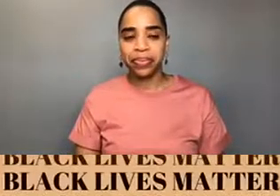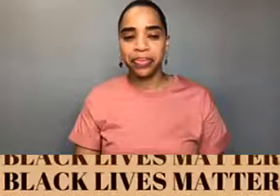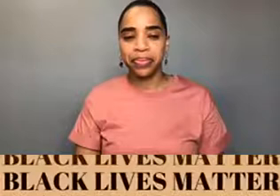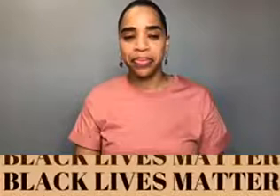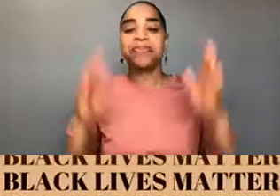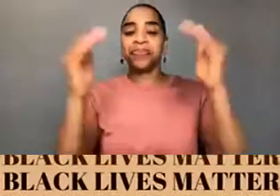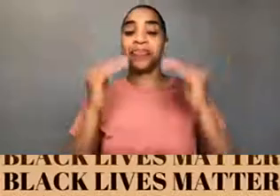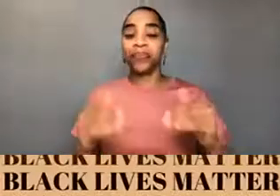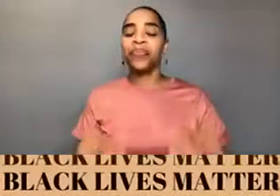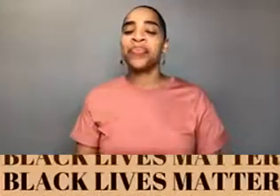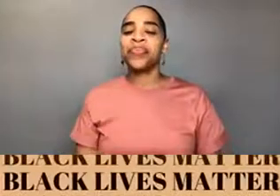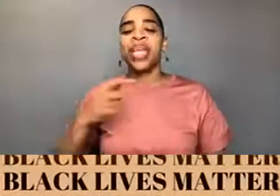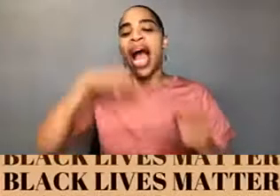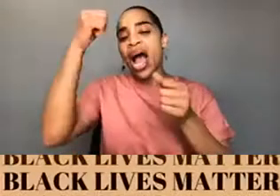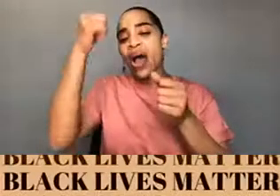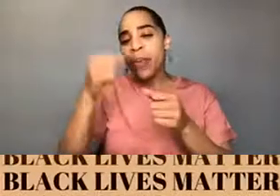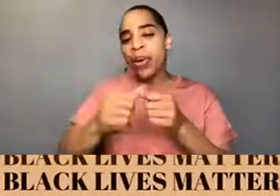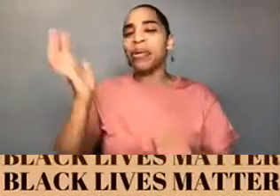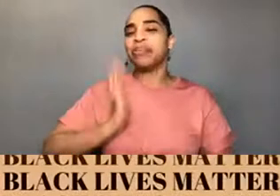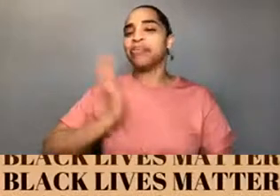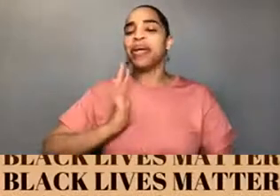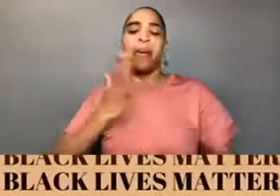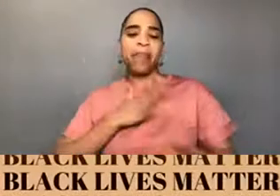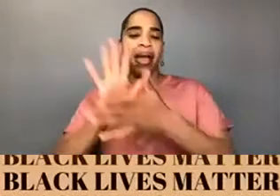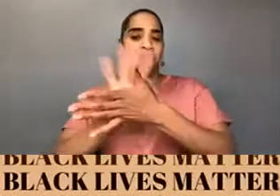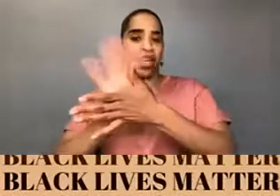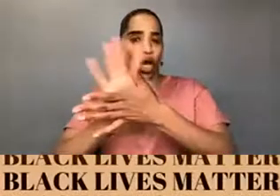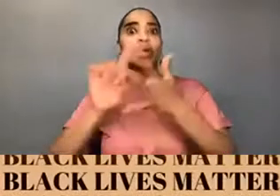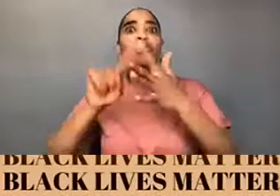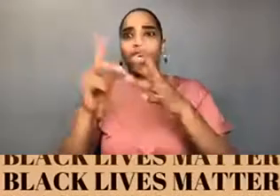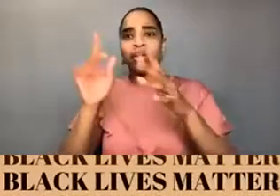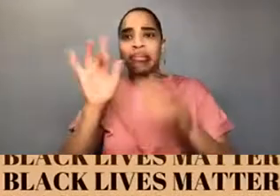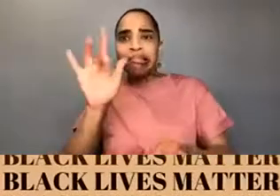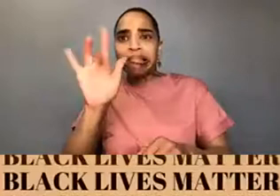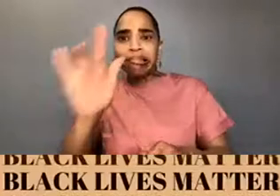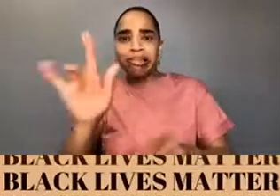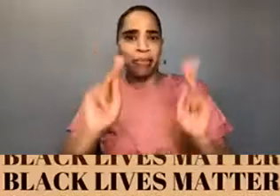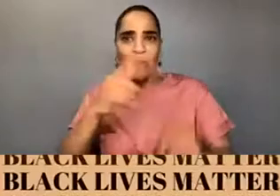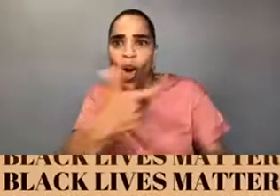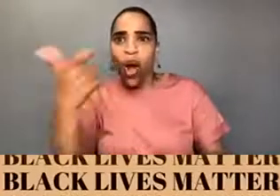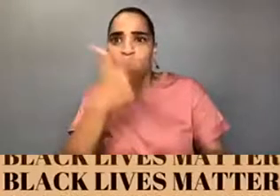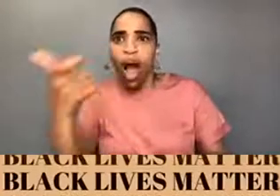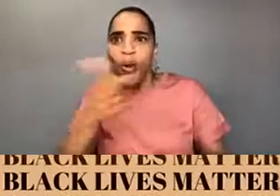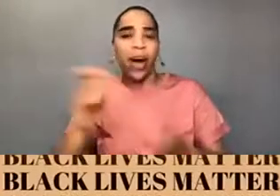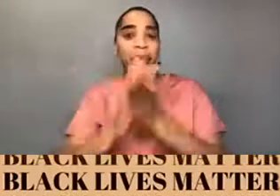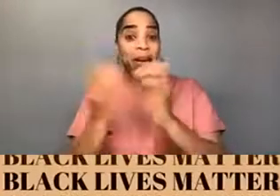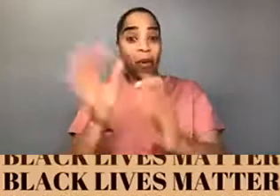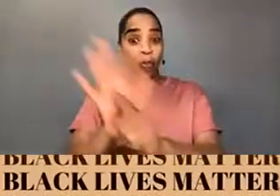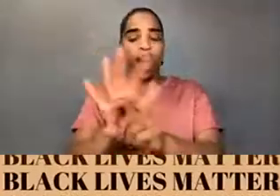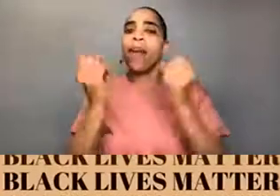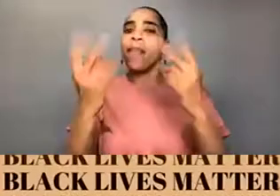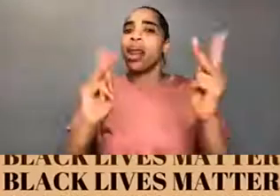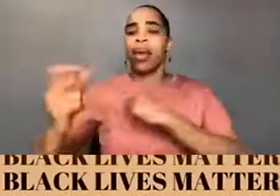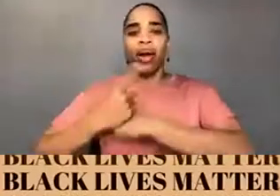I remember around the time when my videos started to get popular, I would get a lot of